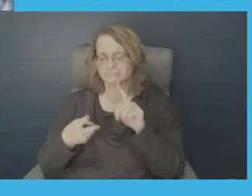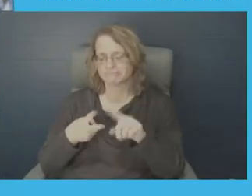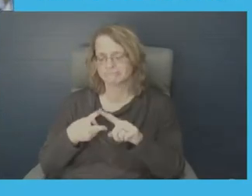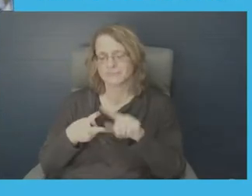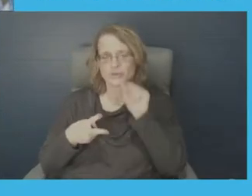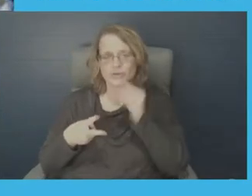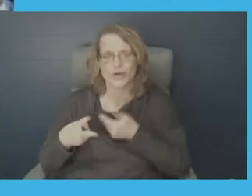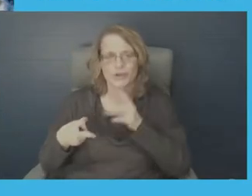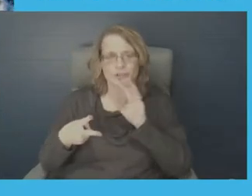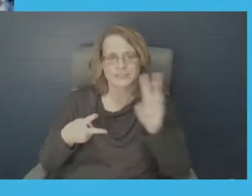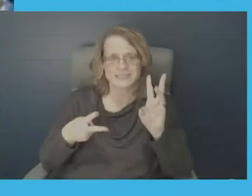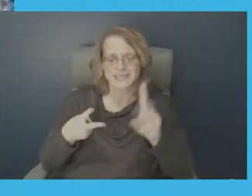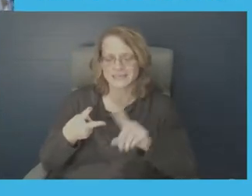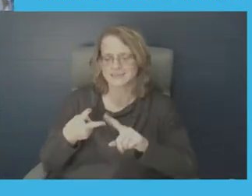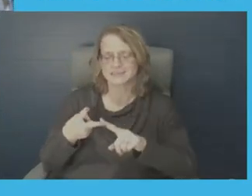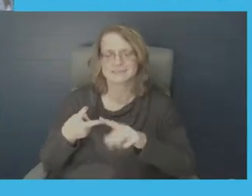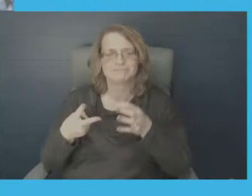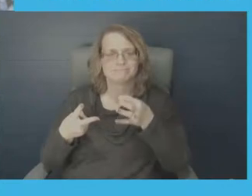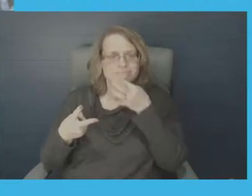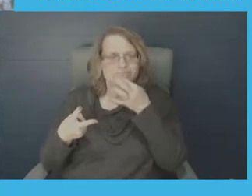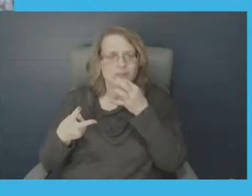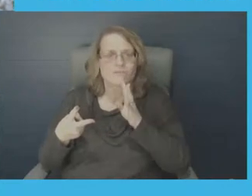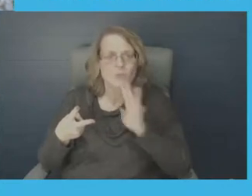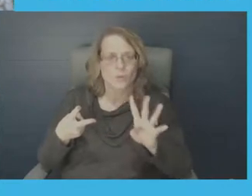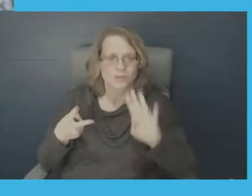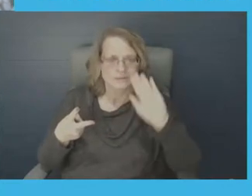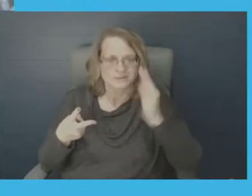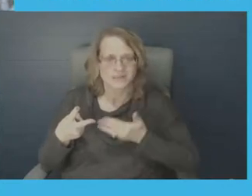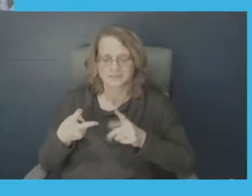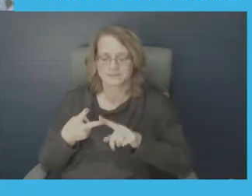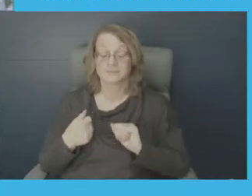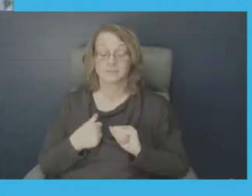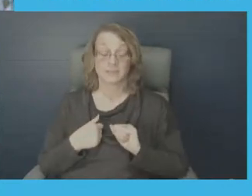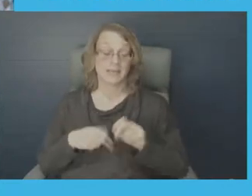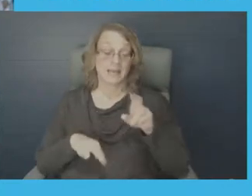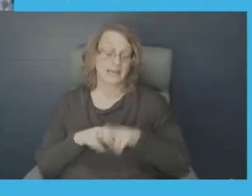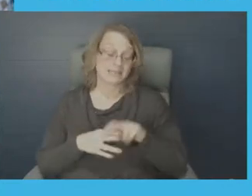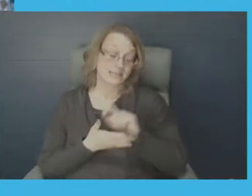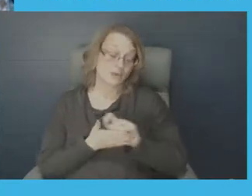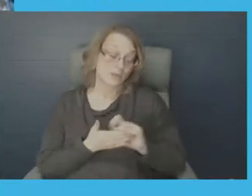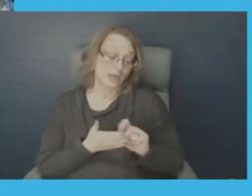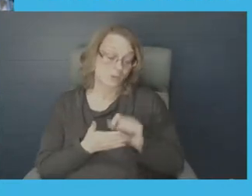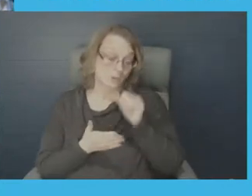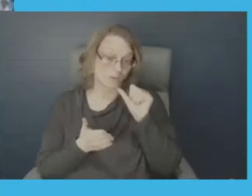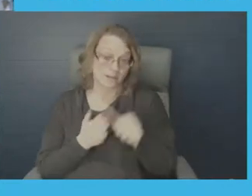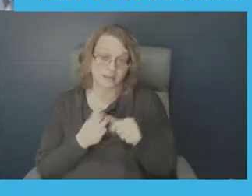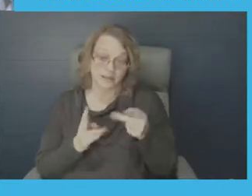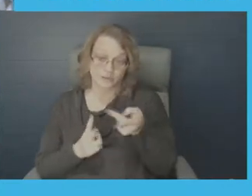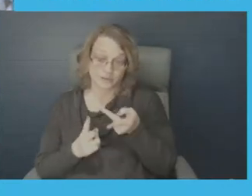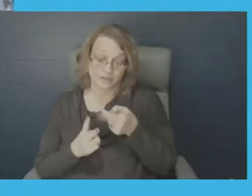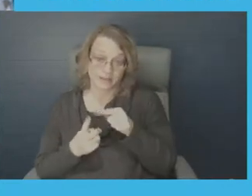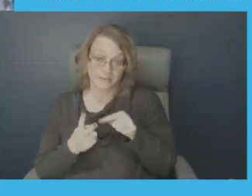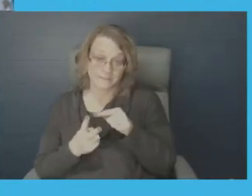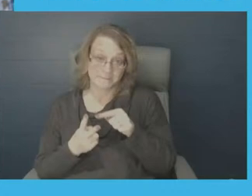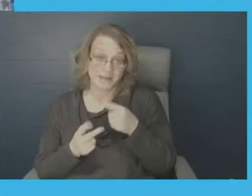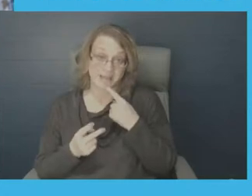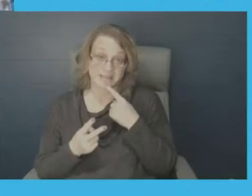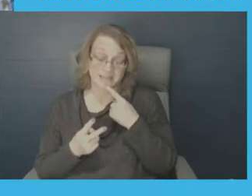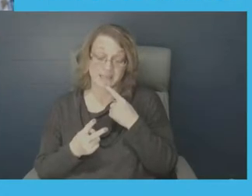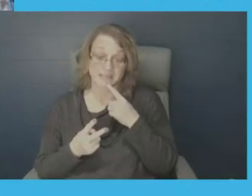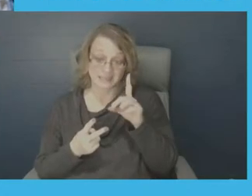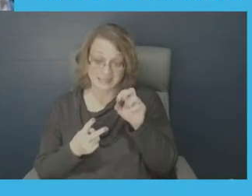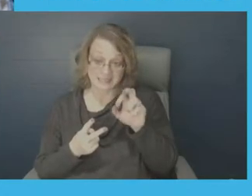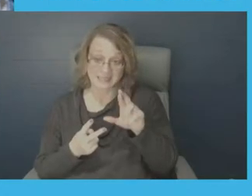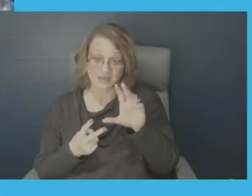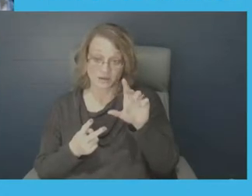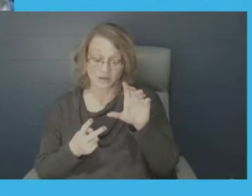My precious 6-year-old daughter, my almost four-year-old son. And so I sat down and I wrote a letter. And I